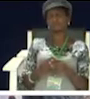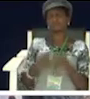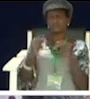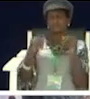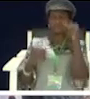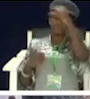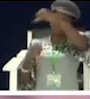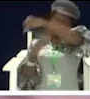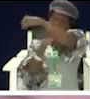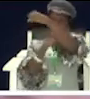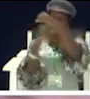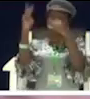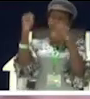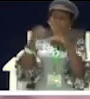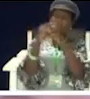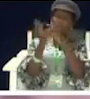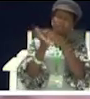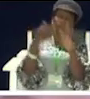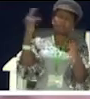Support them.